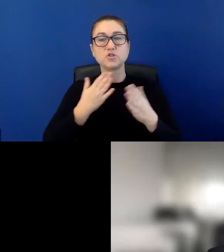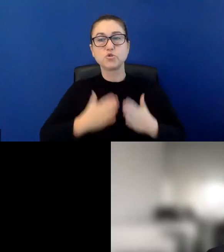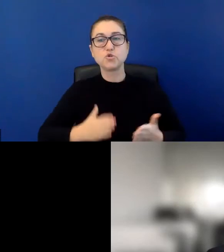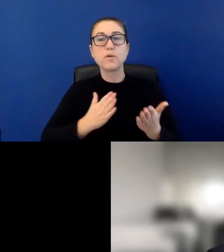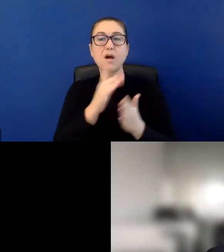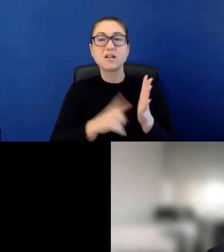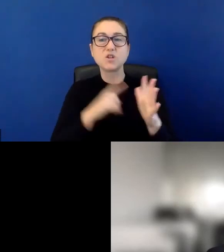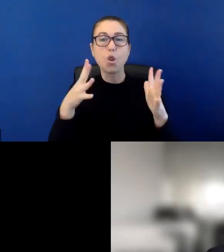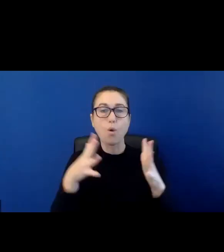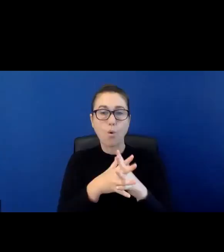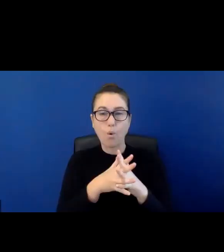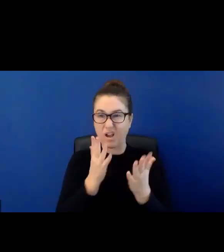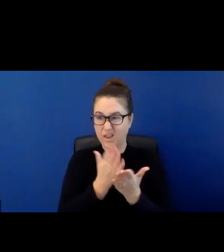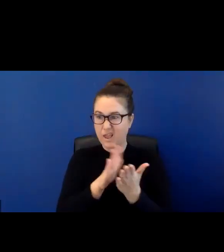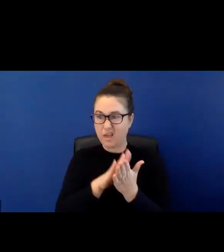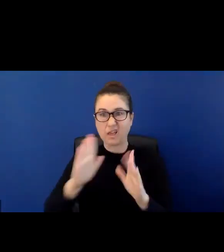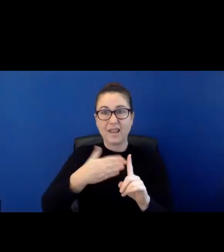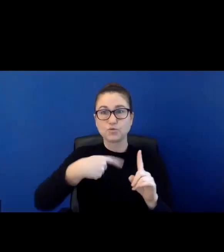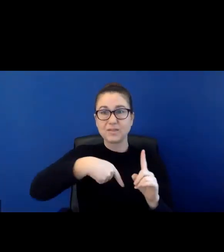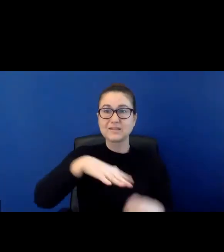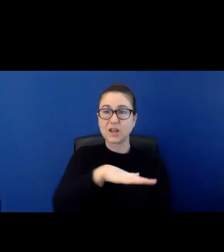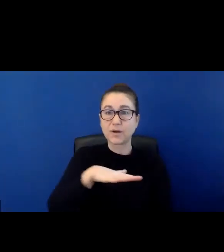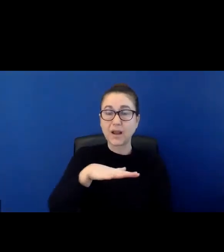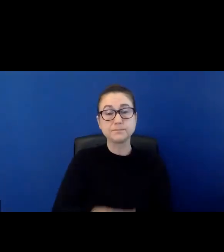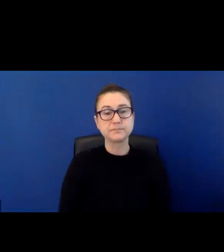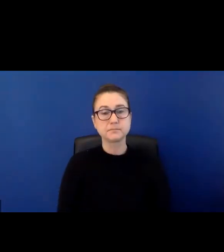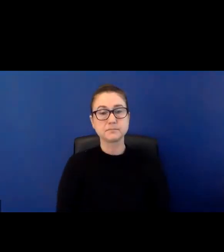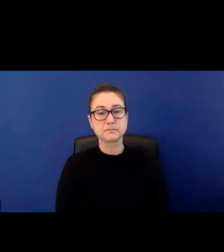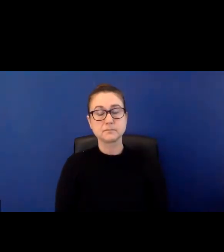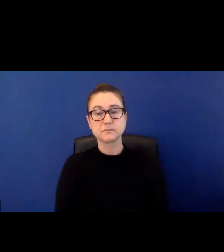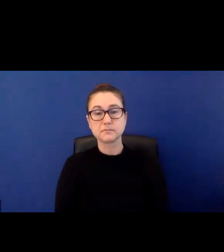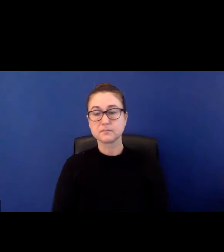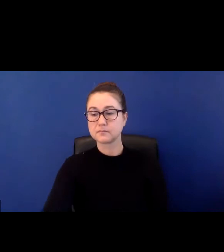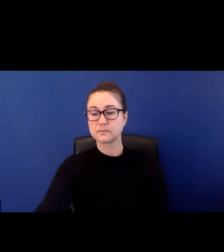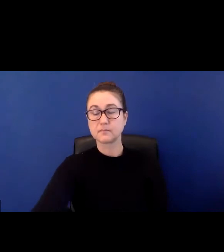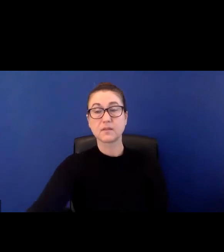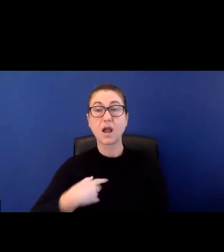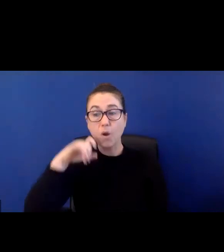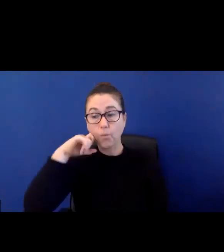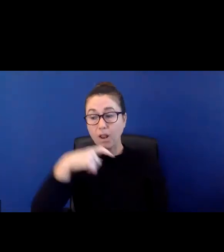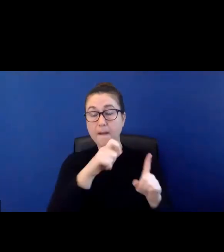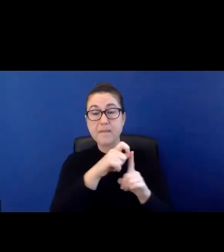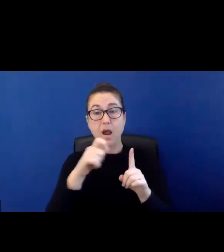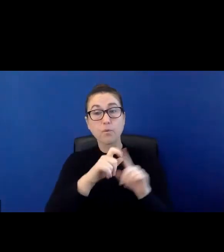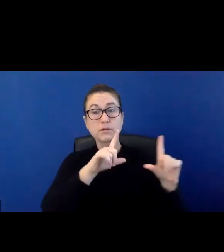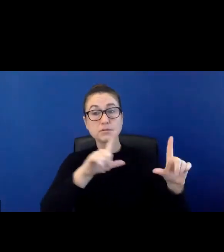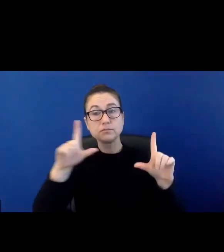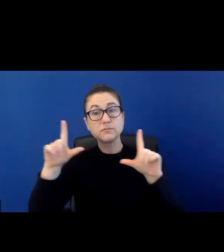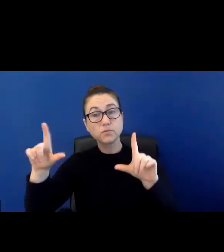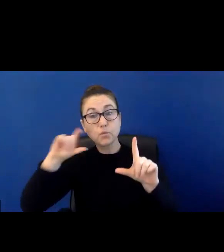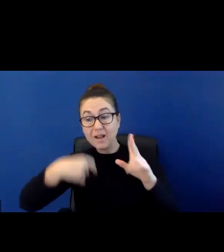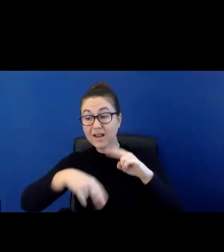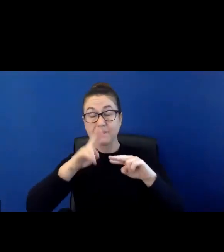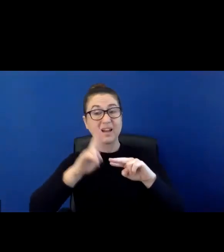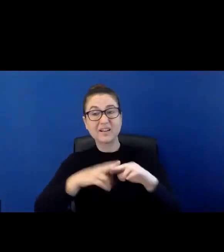how it's relevant in this area. I will be using a couple of PowerPoint slides, but for anyone who can't see